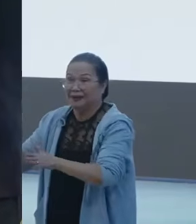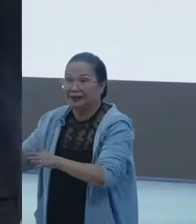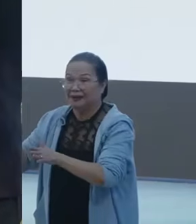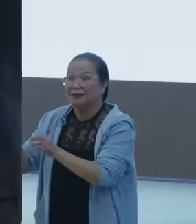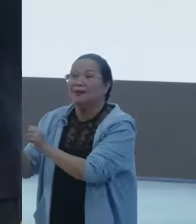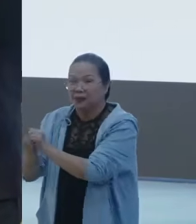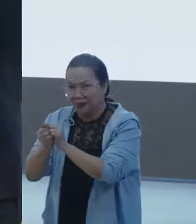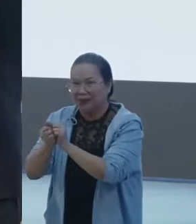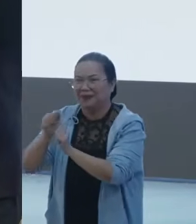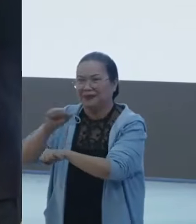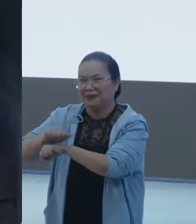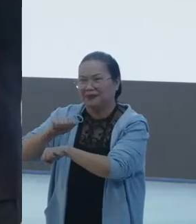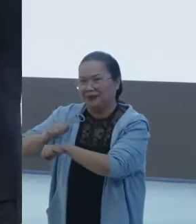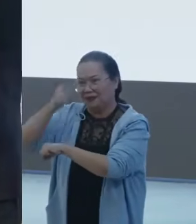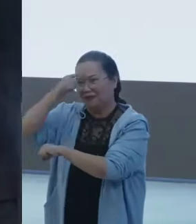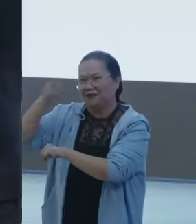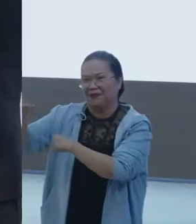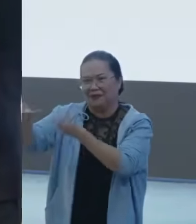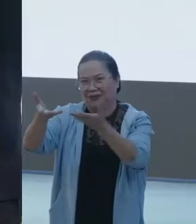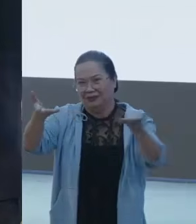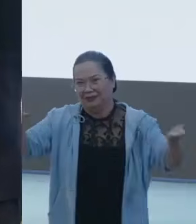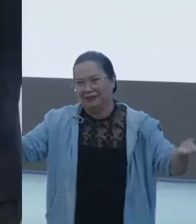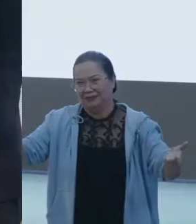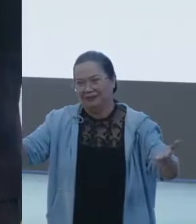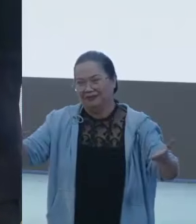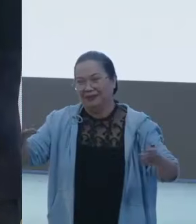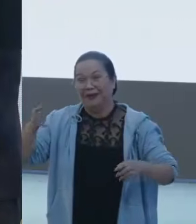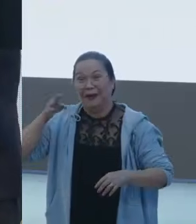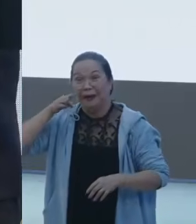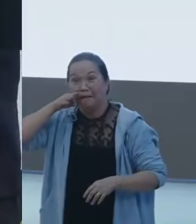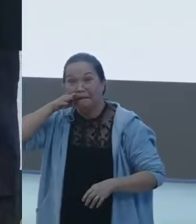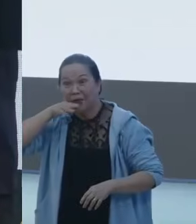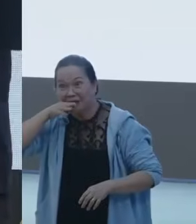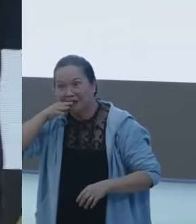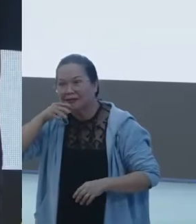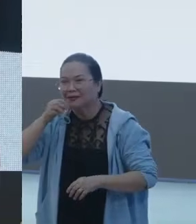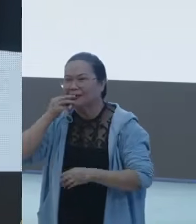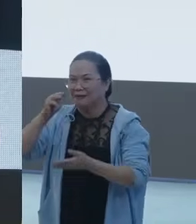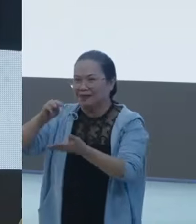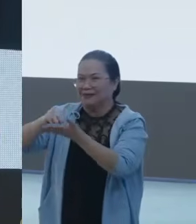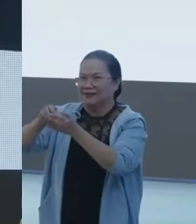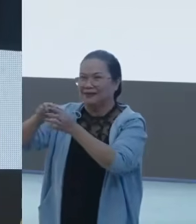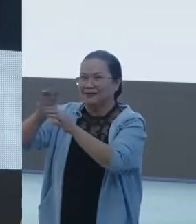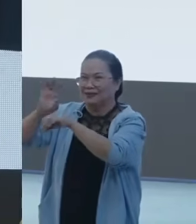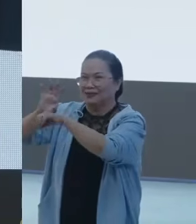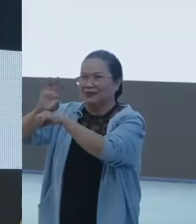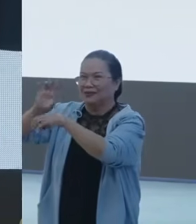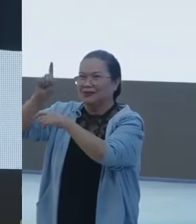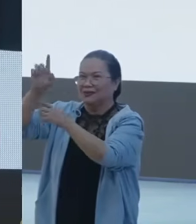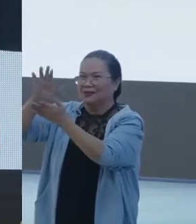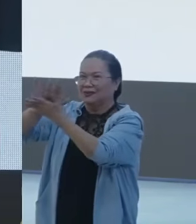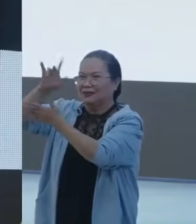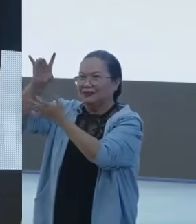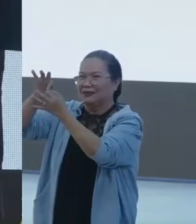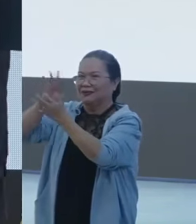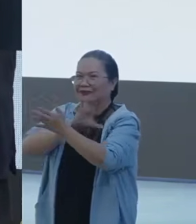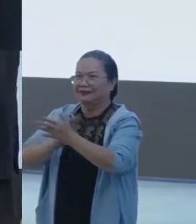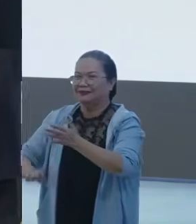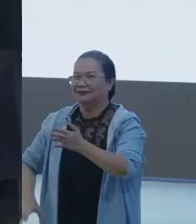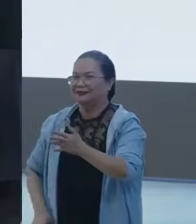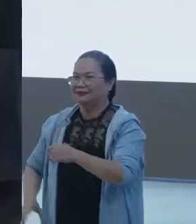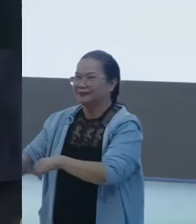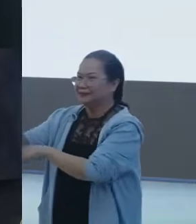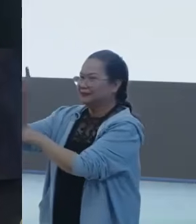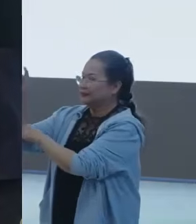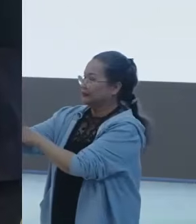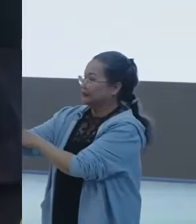your benefit. And as for our brothers, they are messengers of the churches, the glory of Christ. Si Titus po